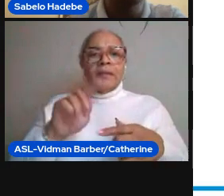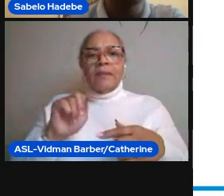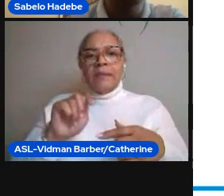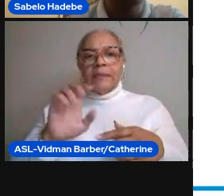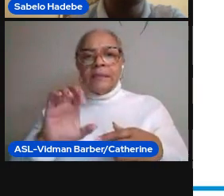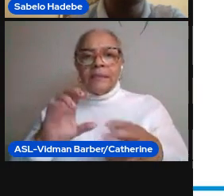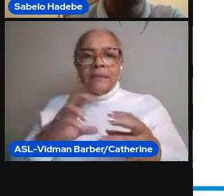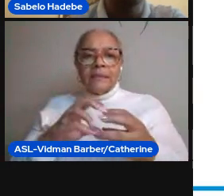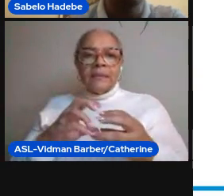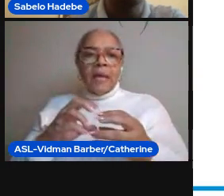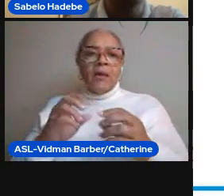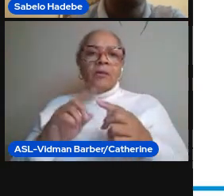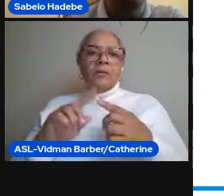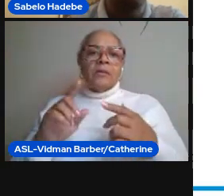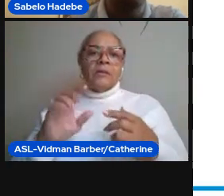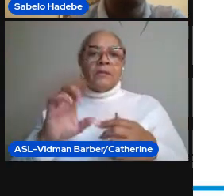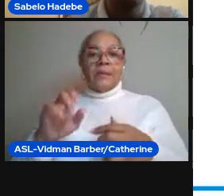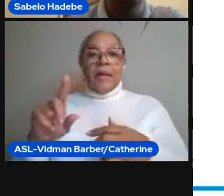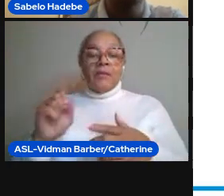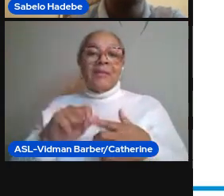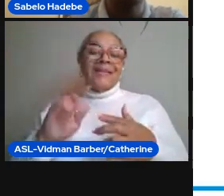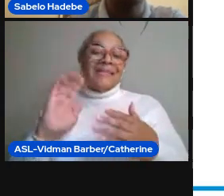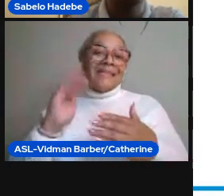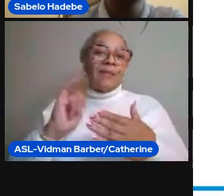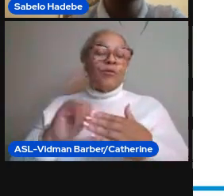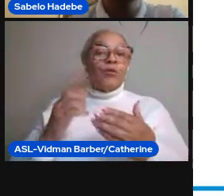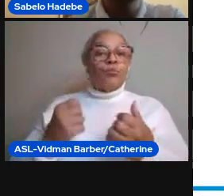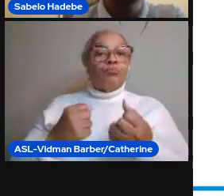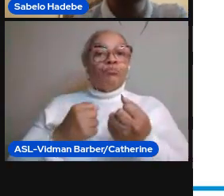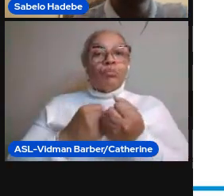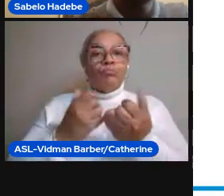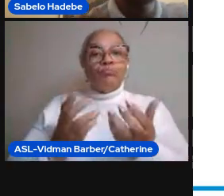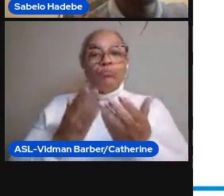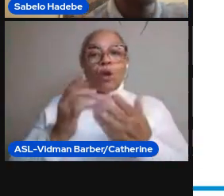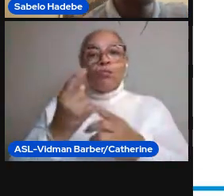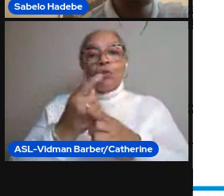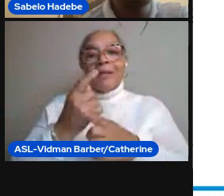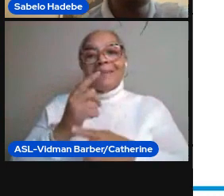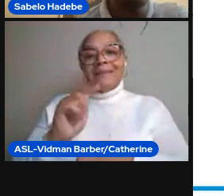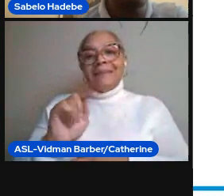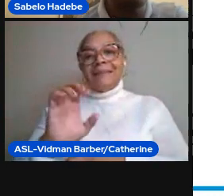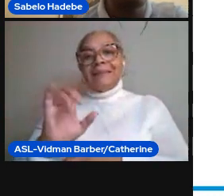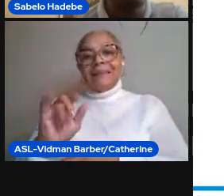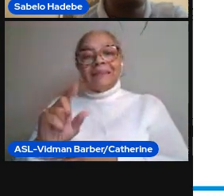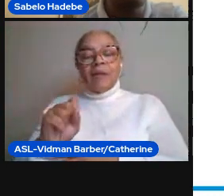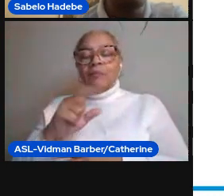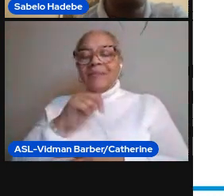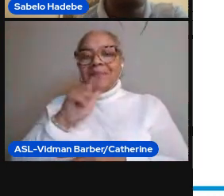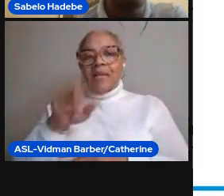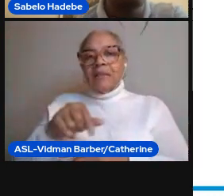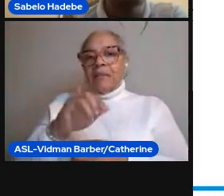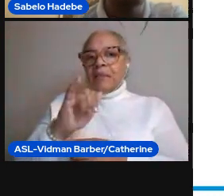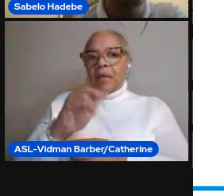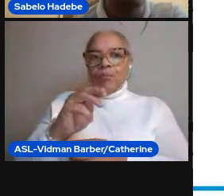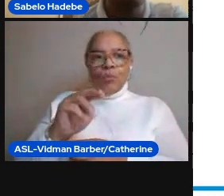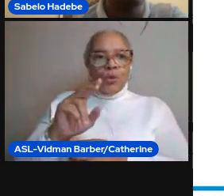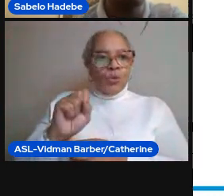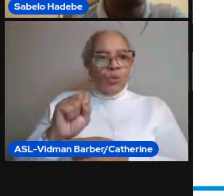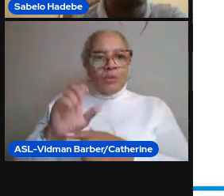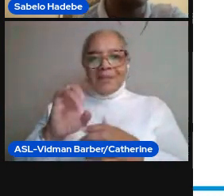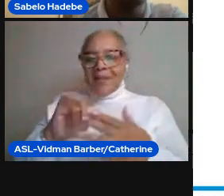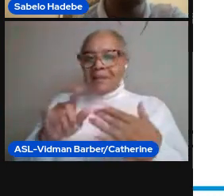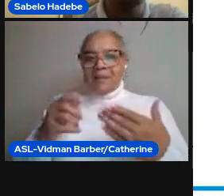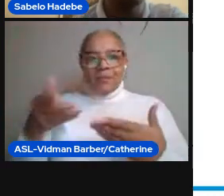It also seems to promote regulatory T cells. But it's not just the immune cells that produce the enzyme. You also